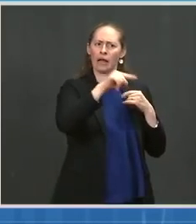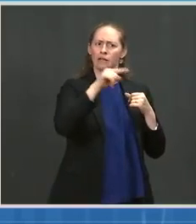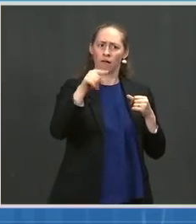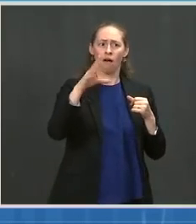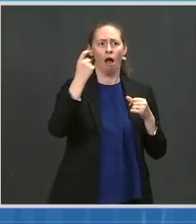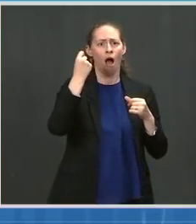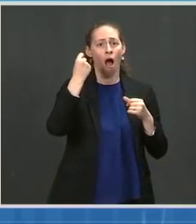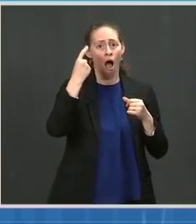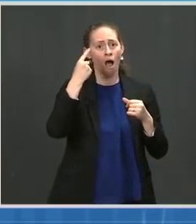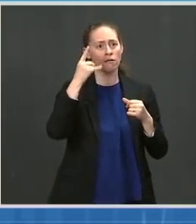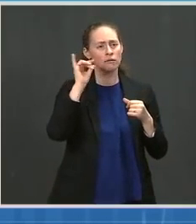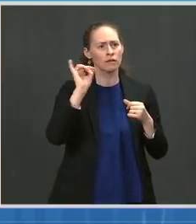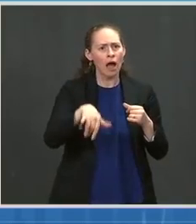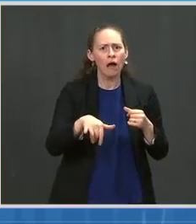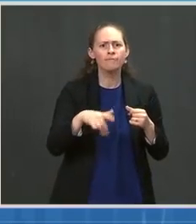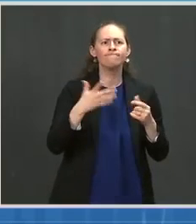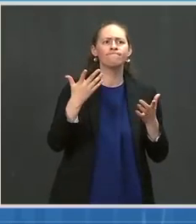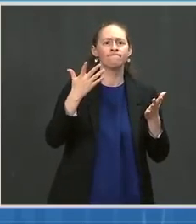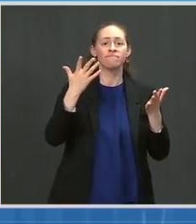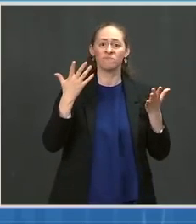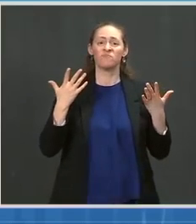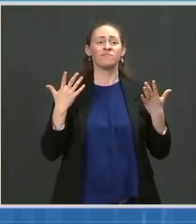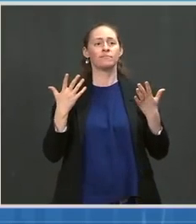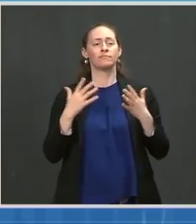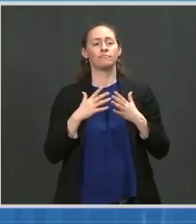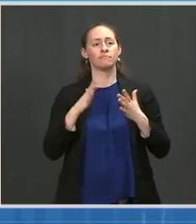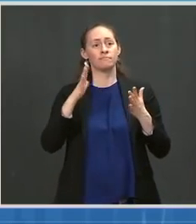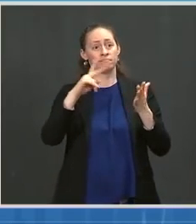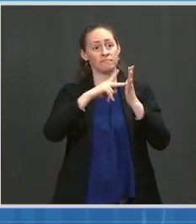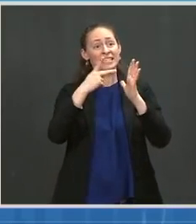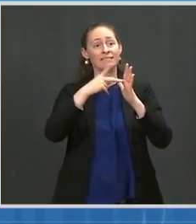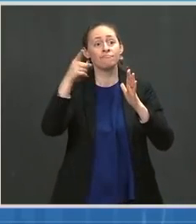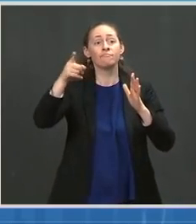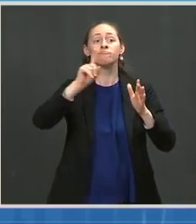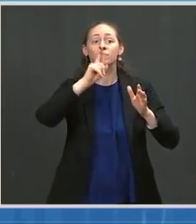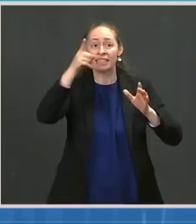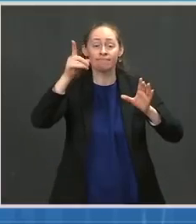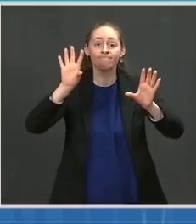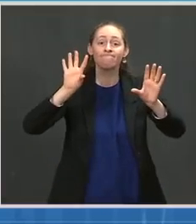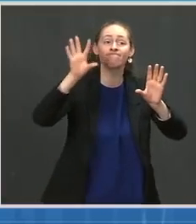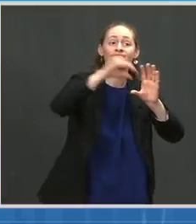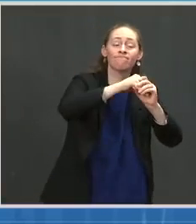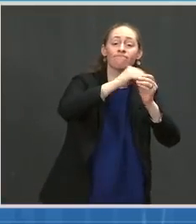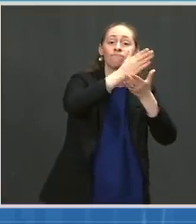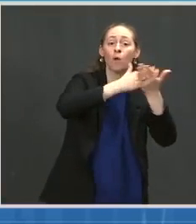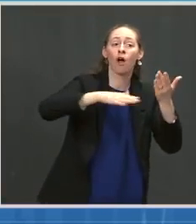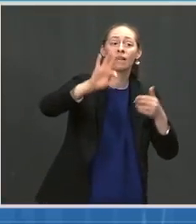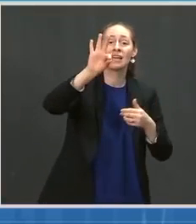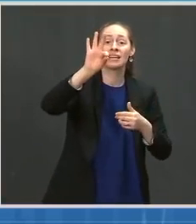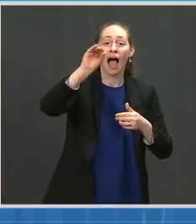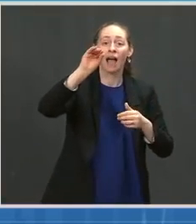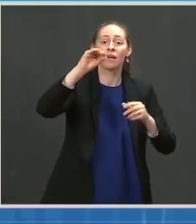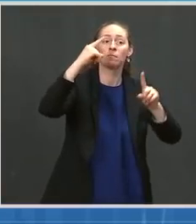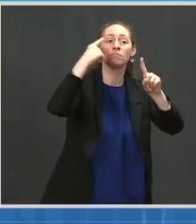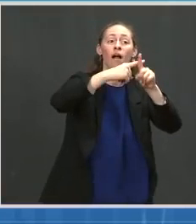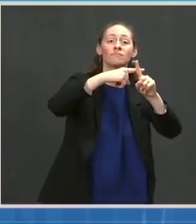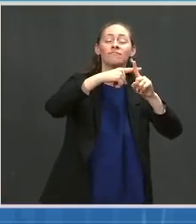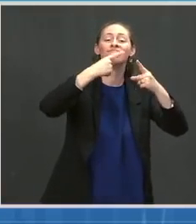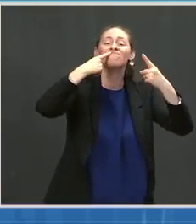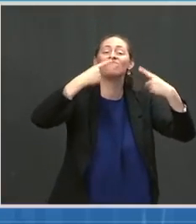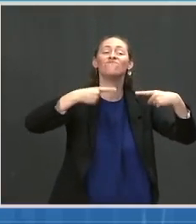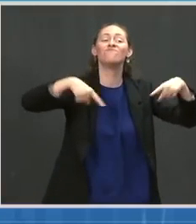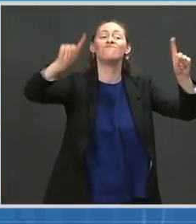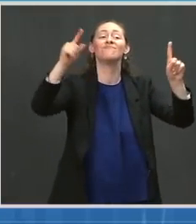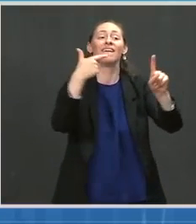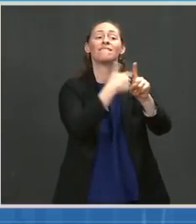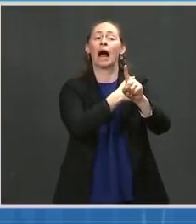with a 90+% vaccine efficacy. So I don't think that there needs to be concern about any shift